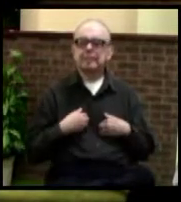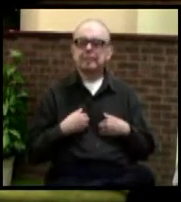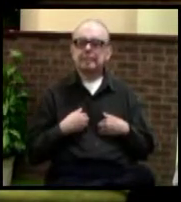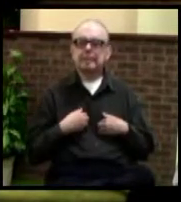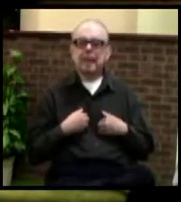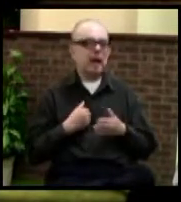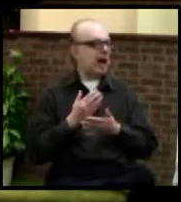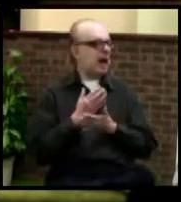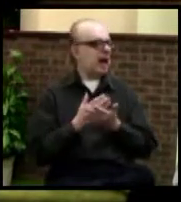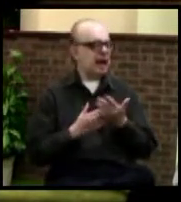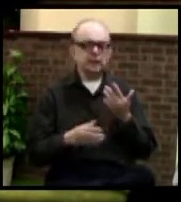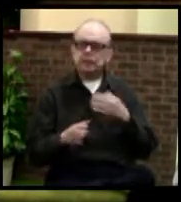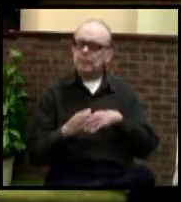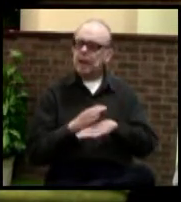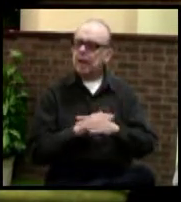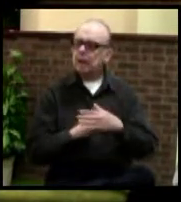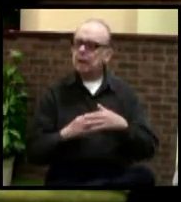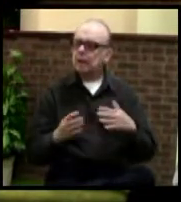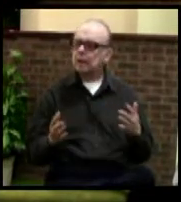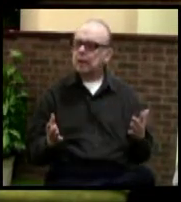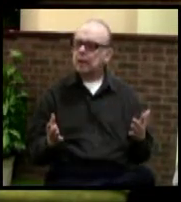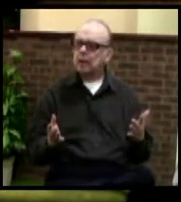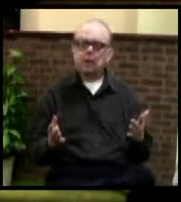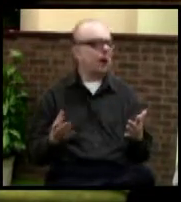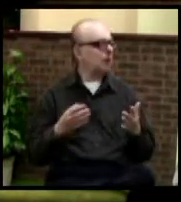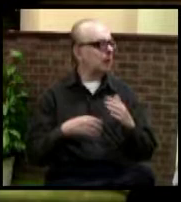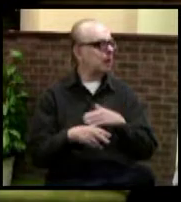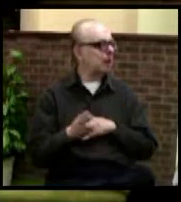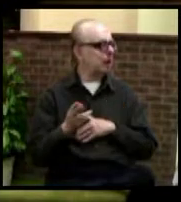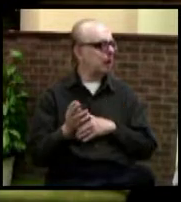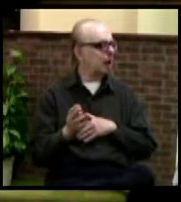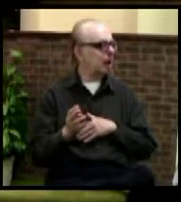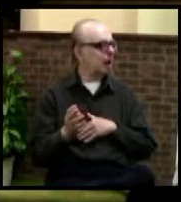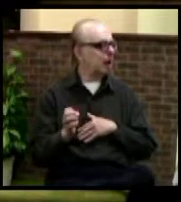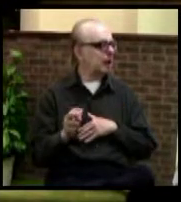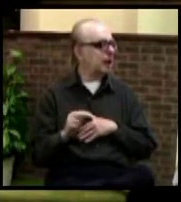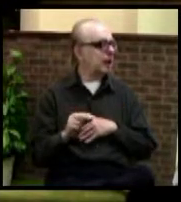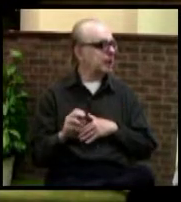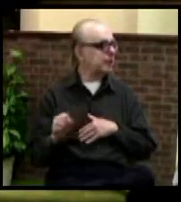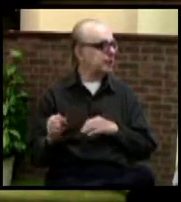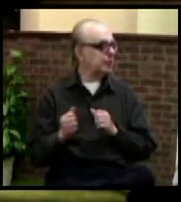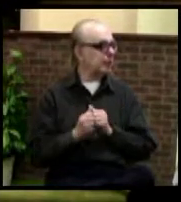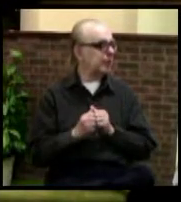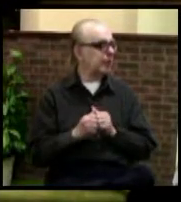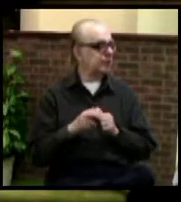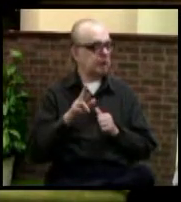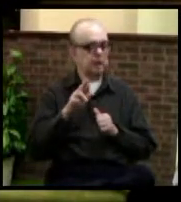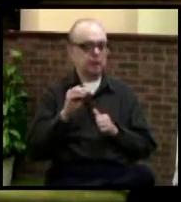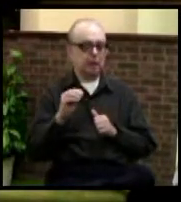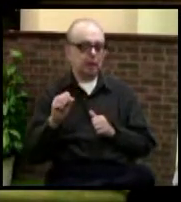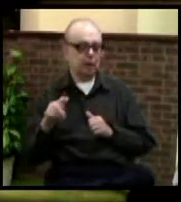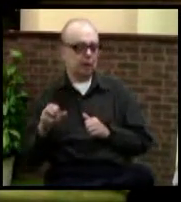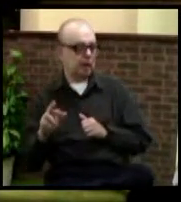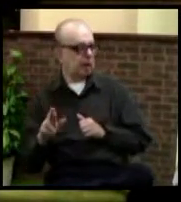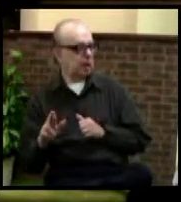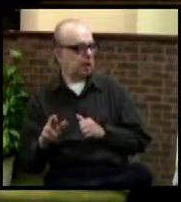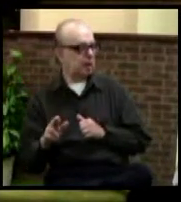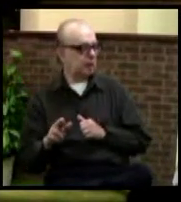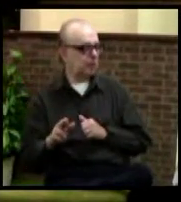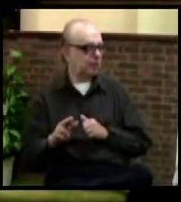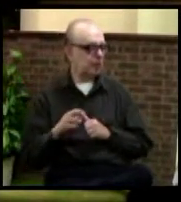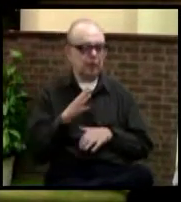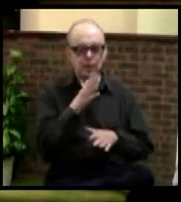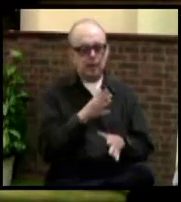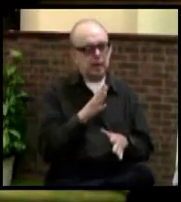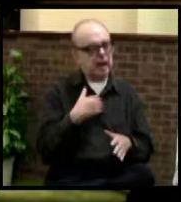had some hens. And in the hen, she had a rooster. And the problem was that Granny